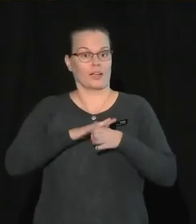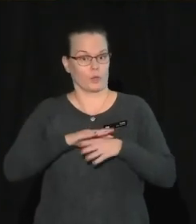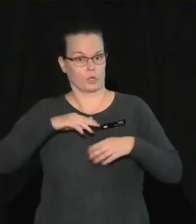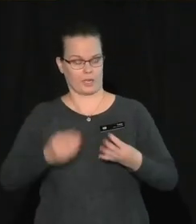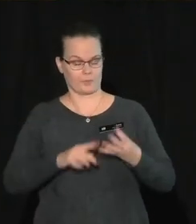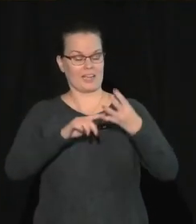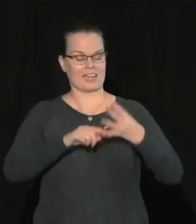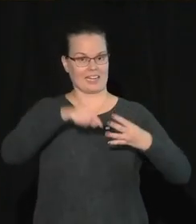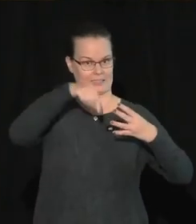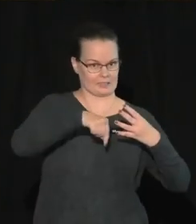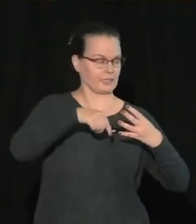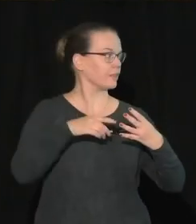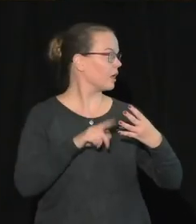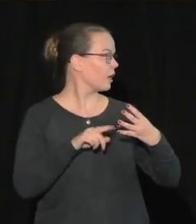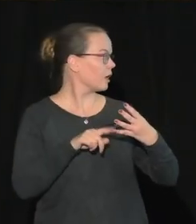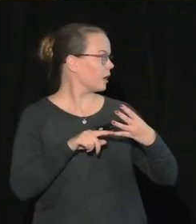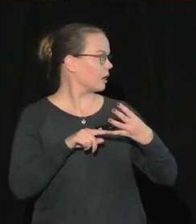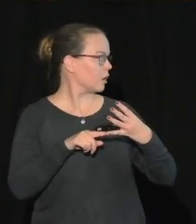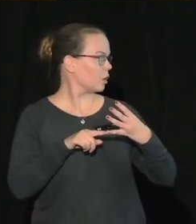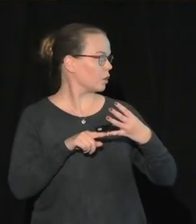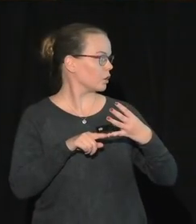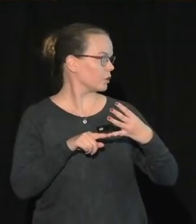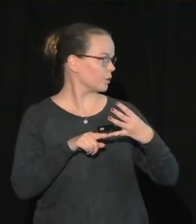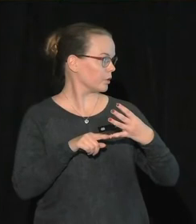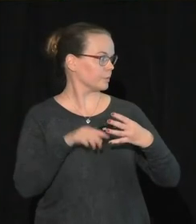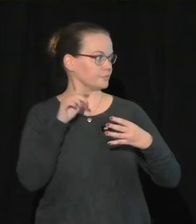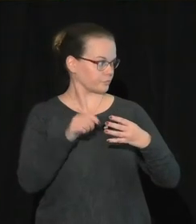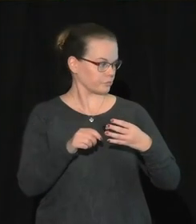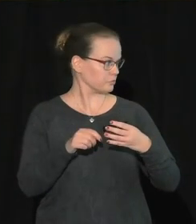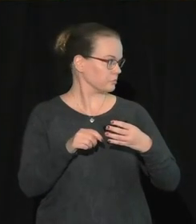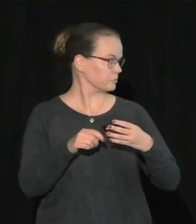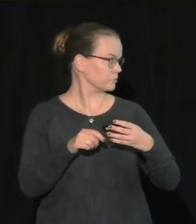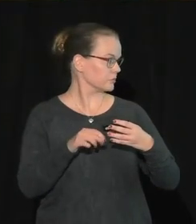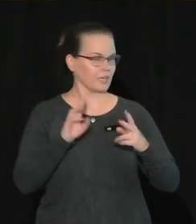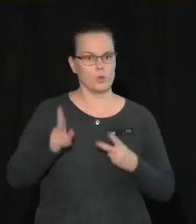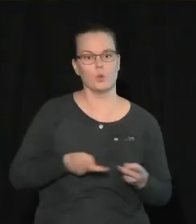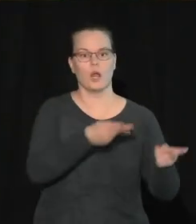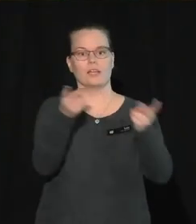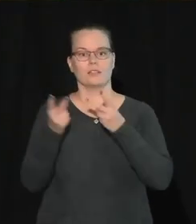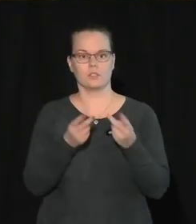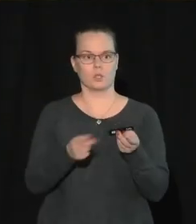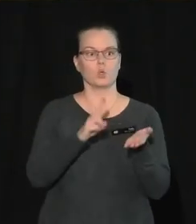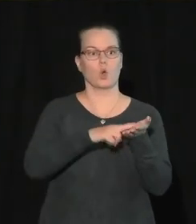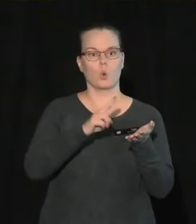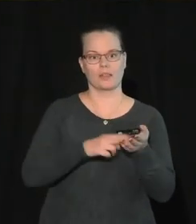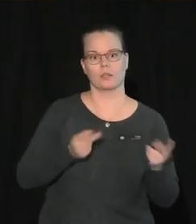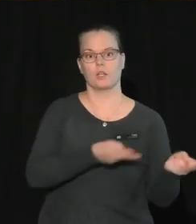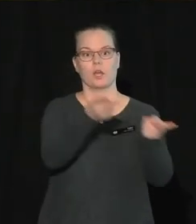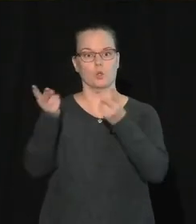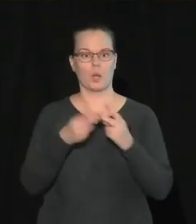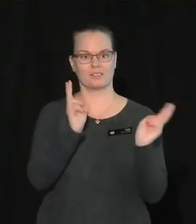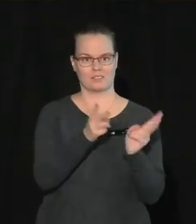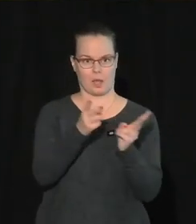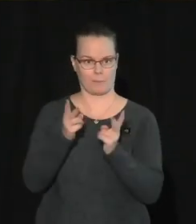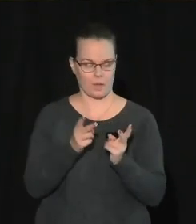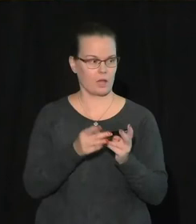4 contains the conformity, the documentation for the conformity assessment of products. And Annex